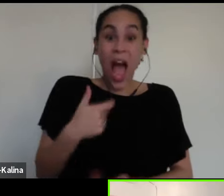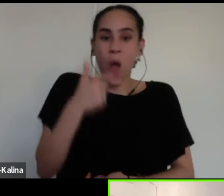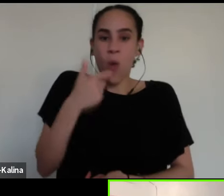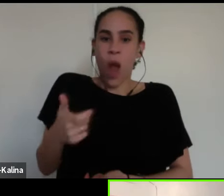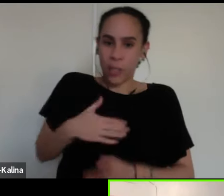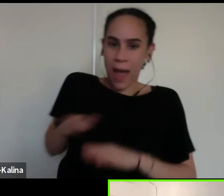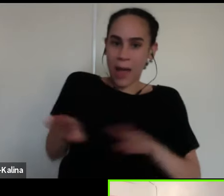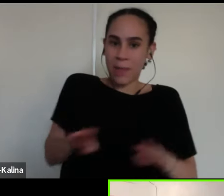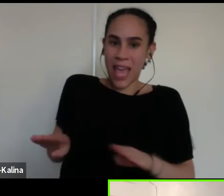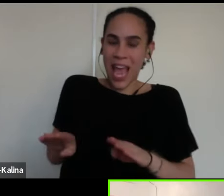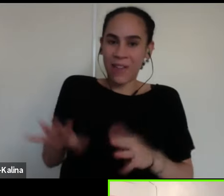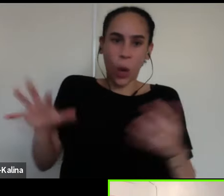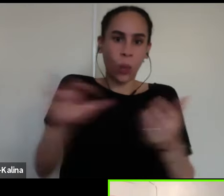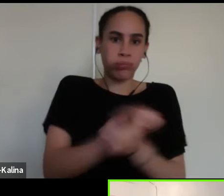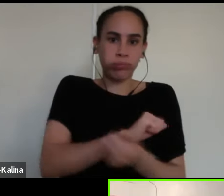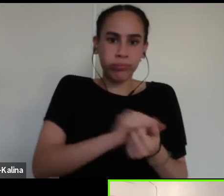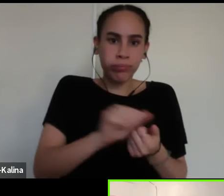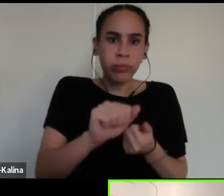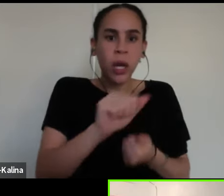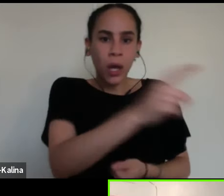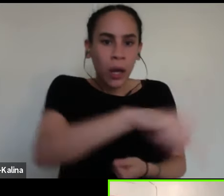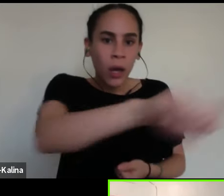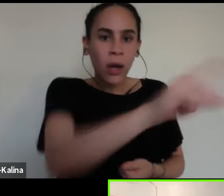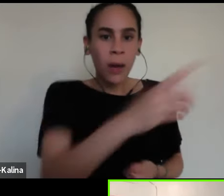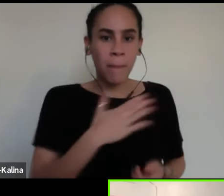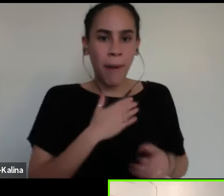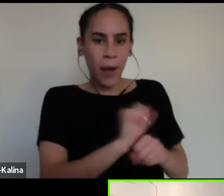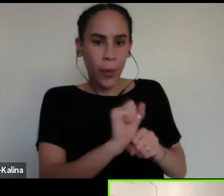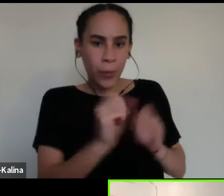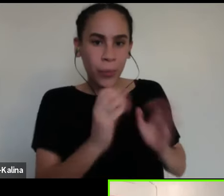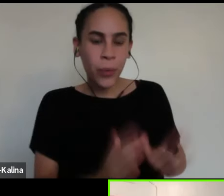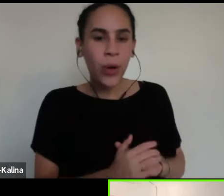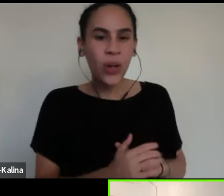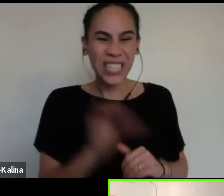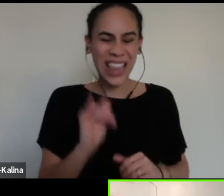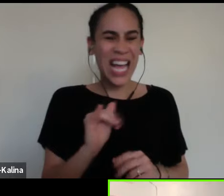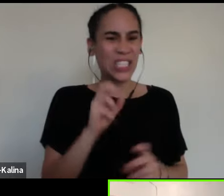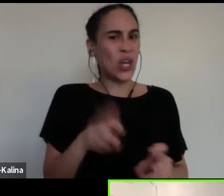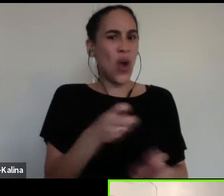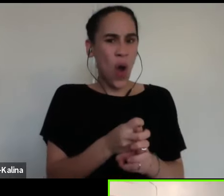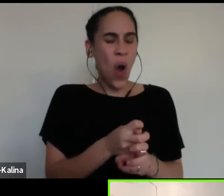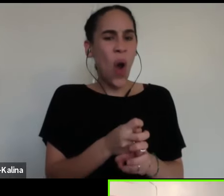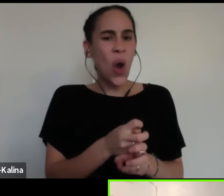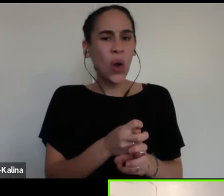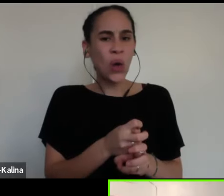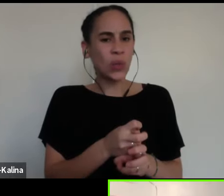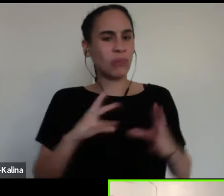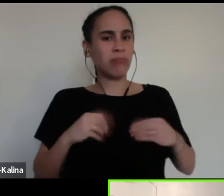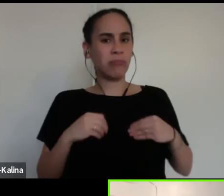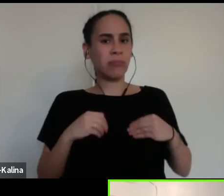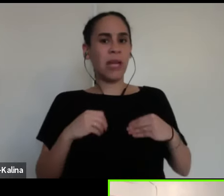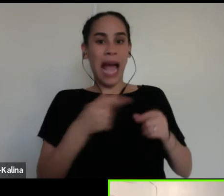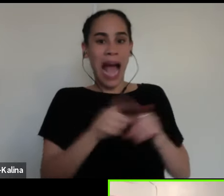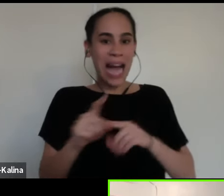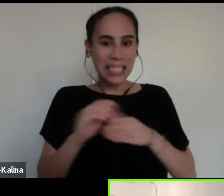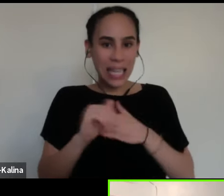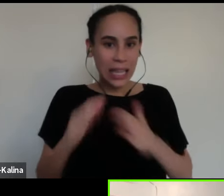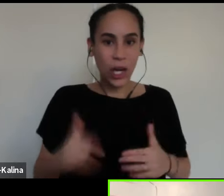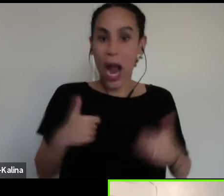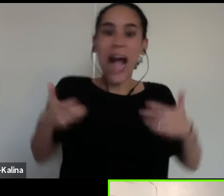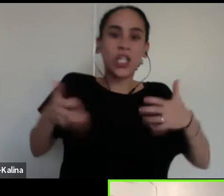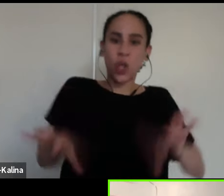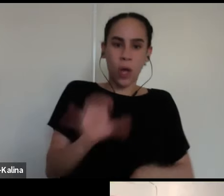And that's really hard. That's really hard to look at as a leader and as a person who doesn't want to do that. It's really hard to know that you